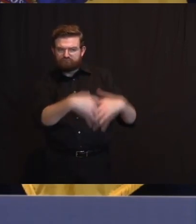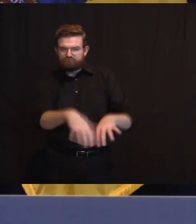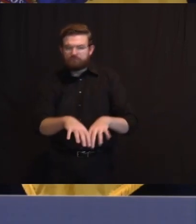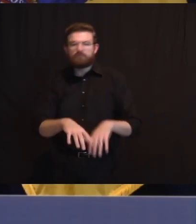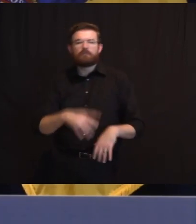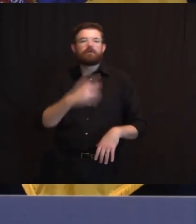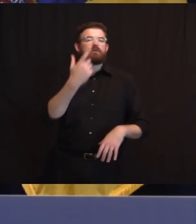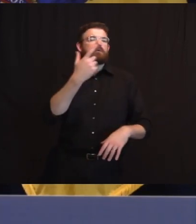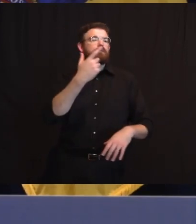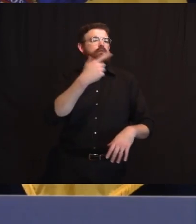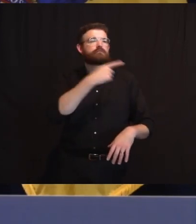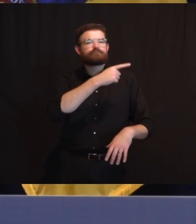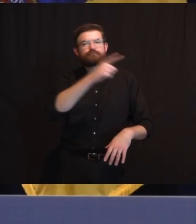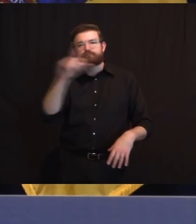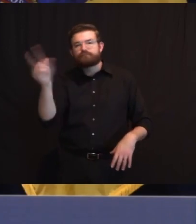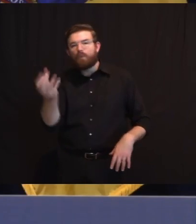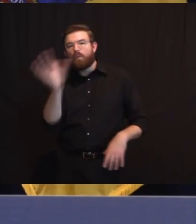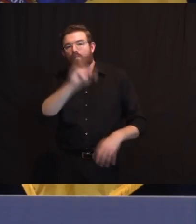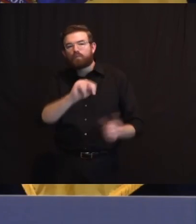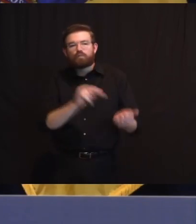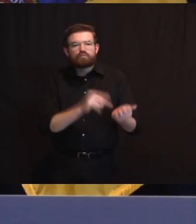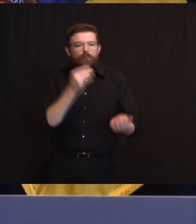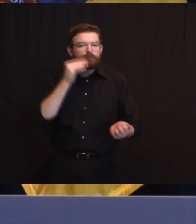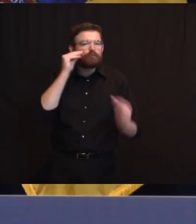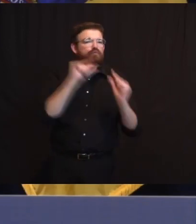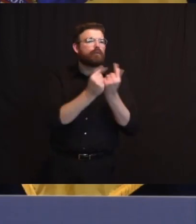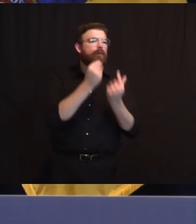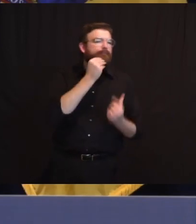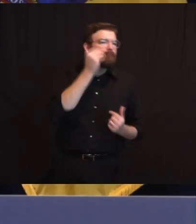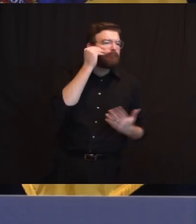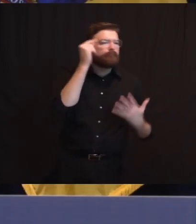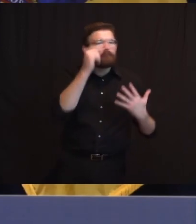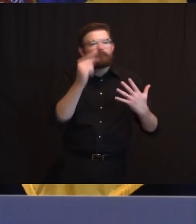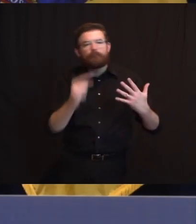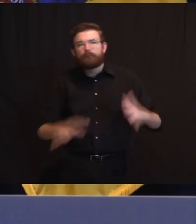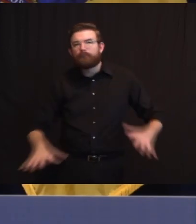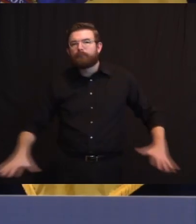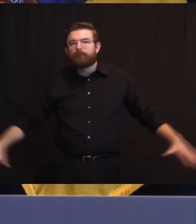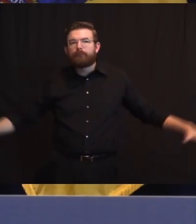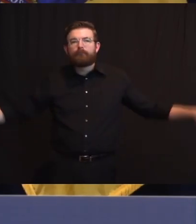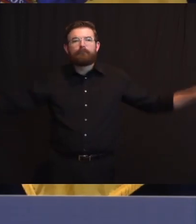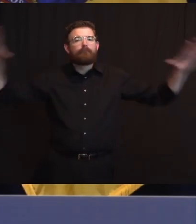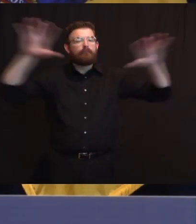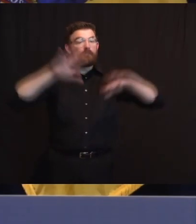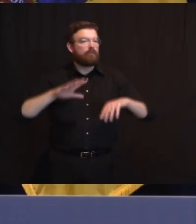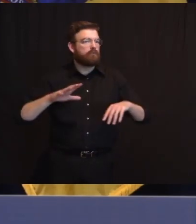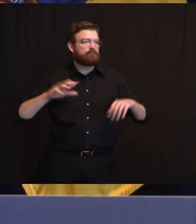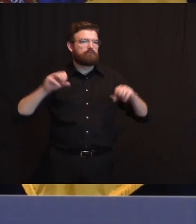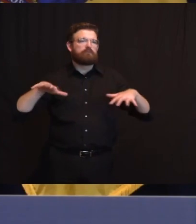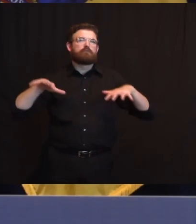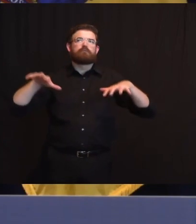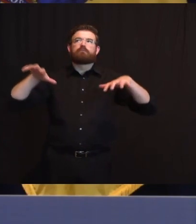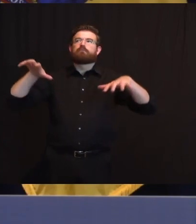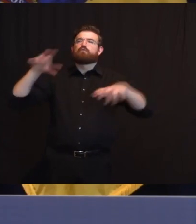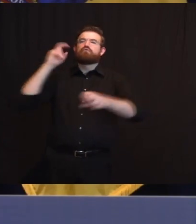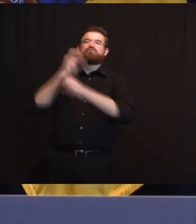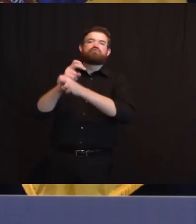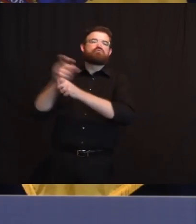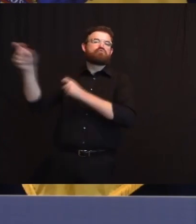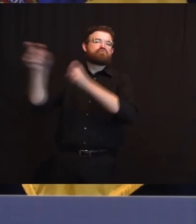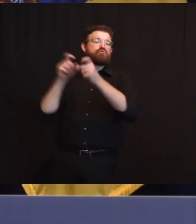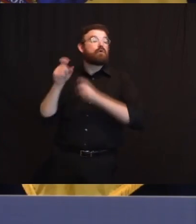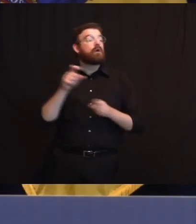many, many hundreds. And again, it's an uneven reality there, and we paid a price for that. So, okay, thank